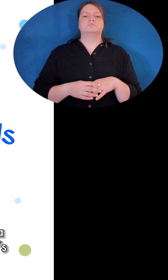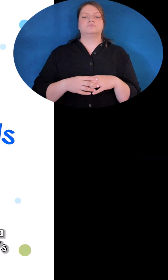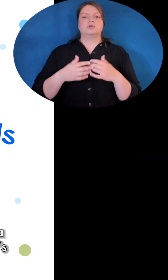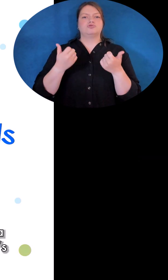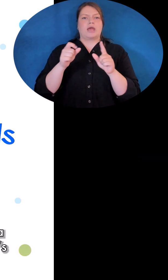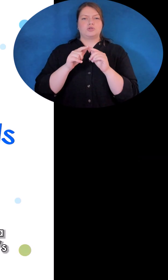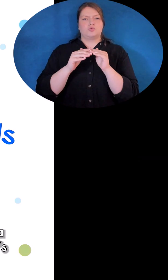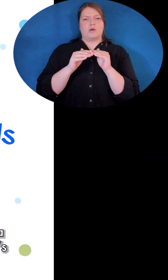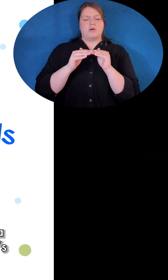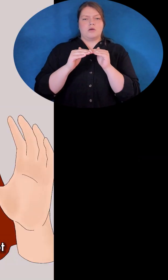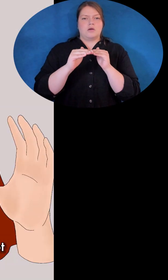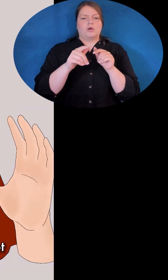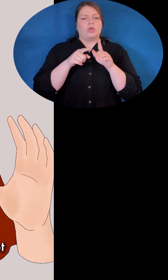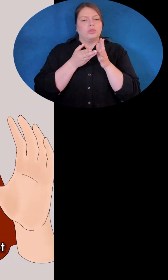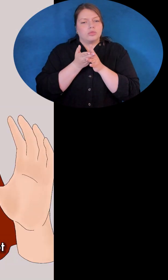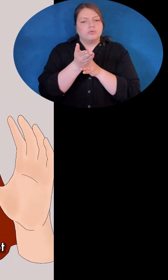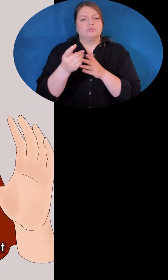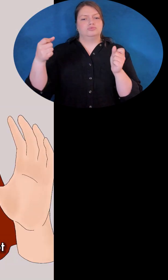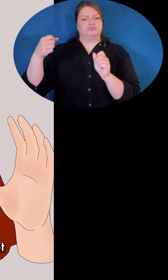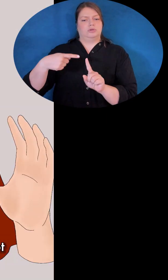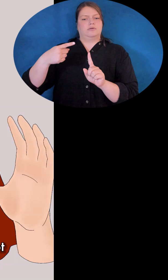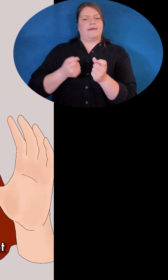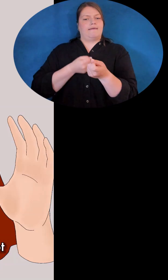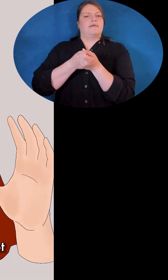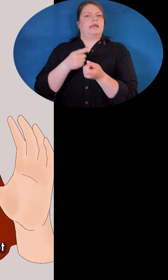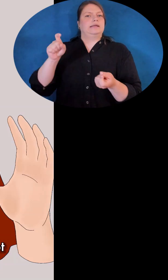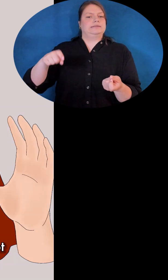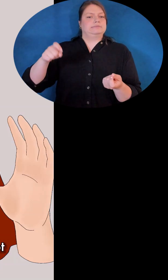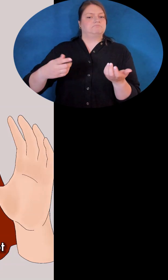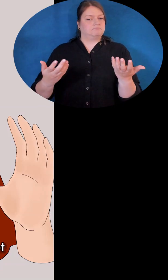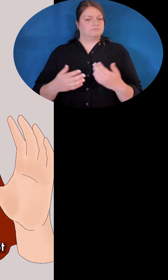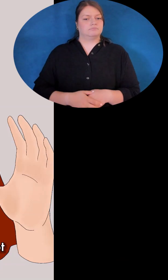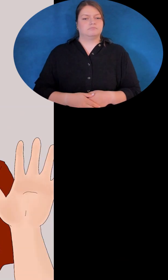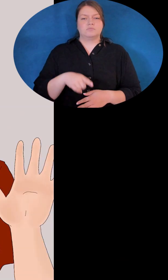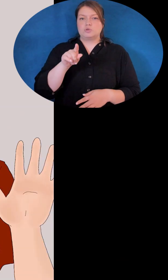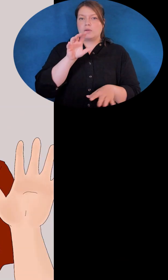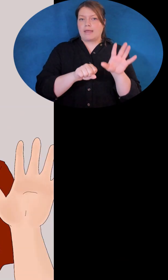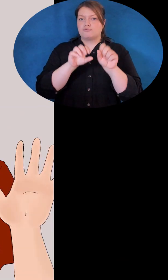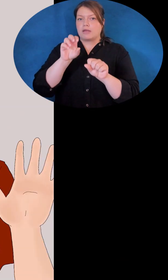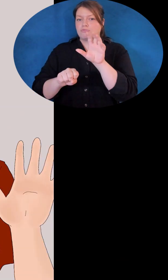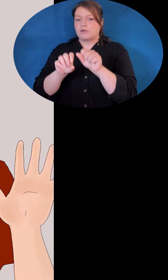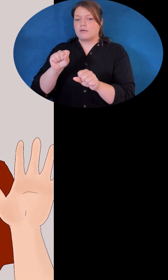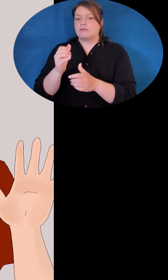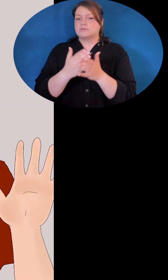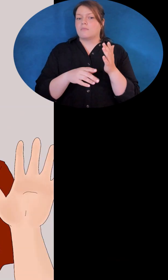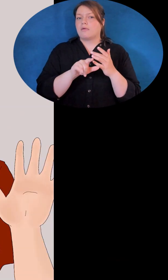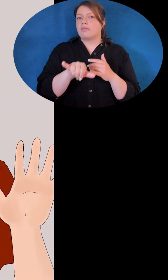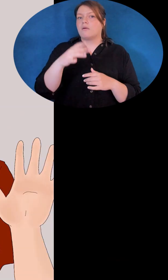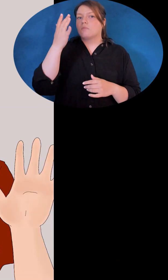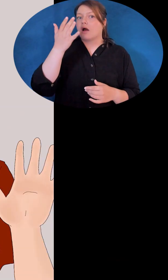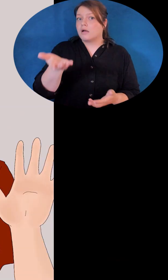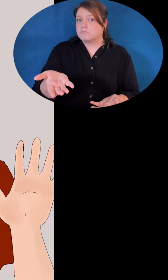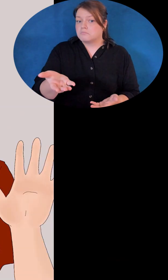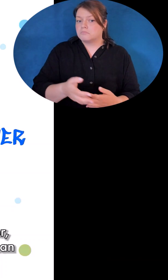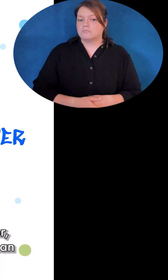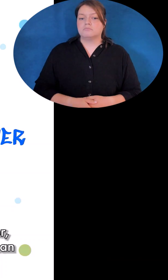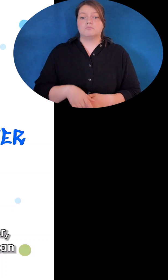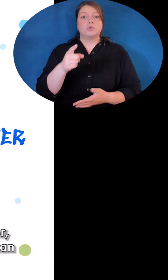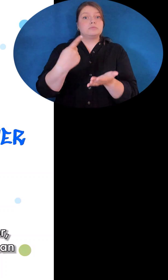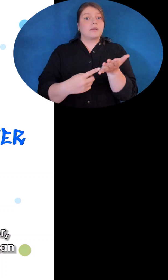advocate to get one's needs met. Did you catch some of these root causes or whys? Did you discuss more than one possible root